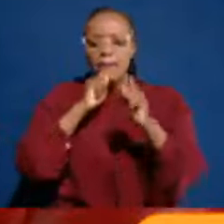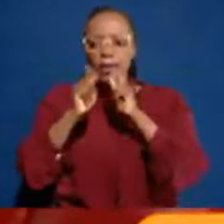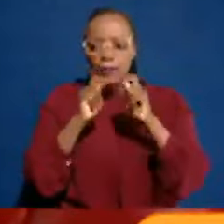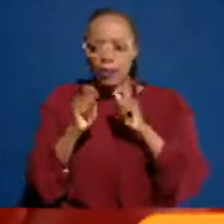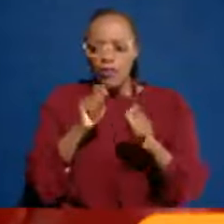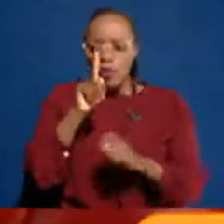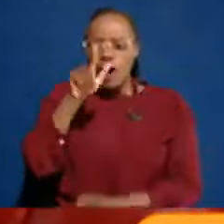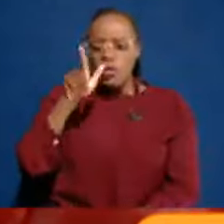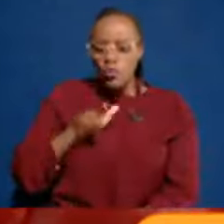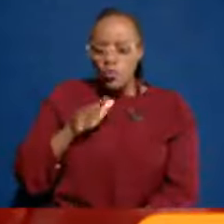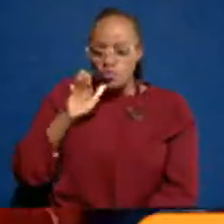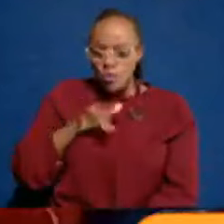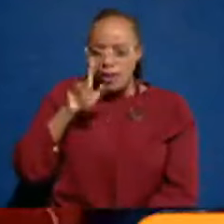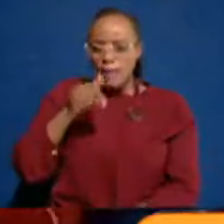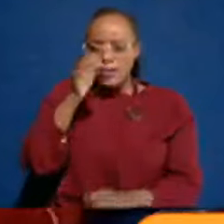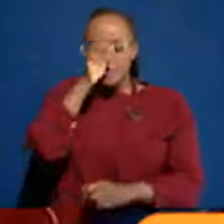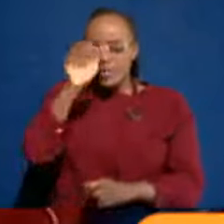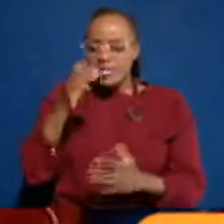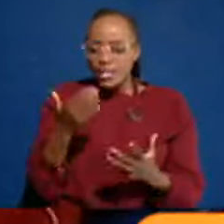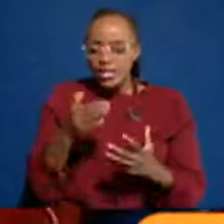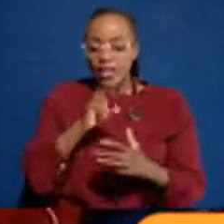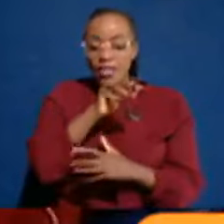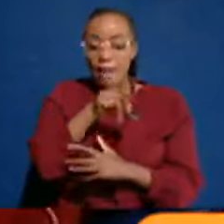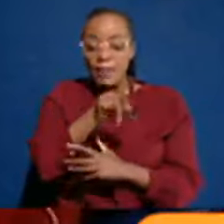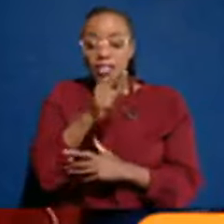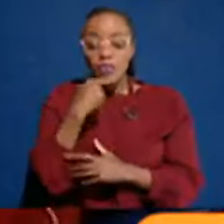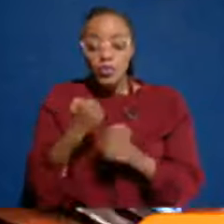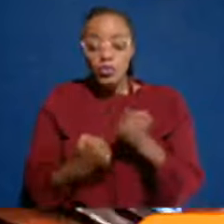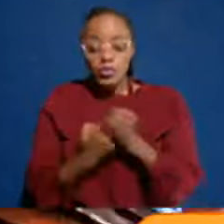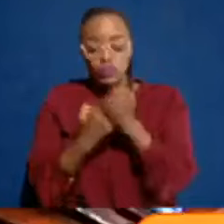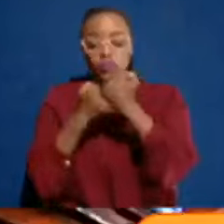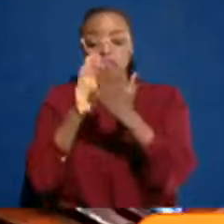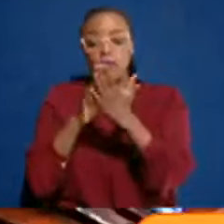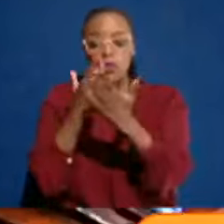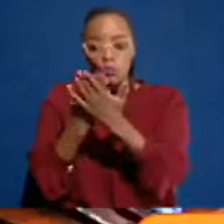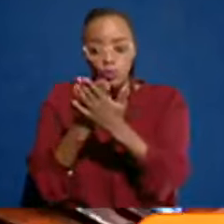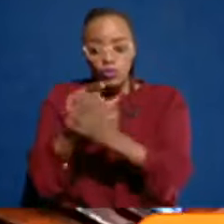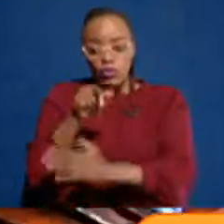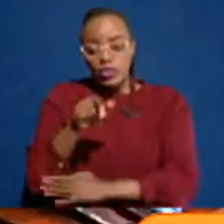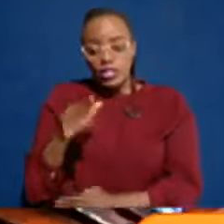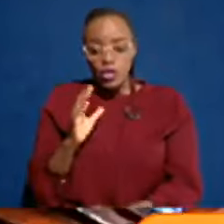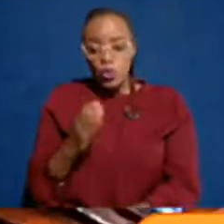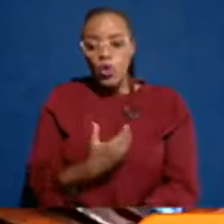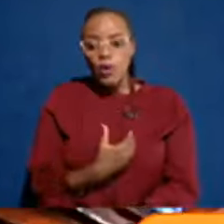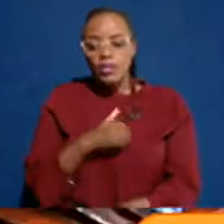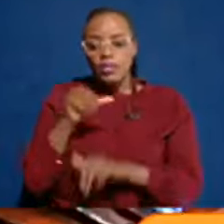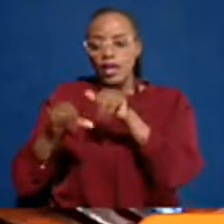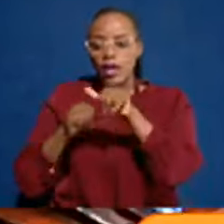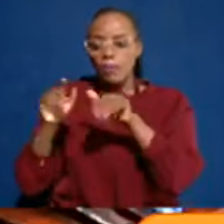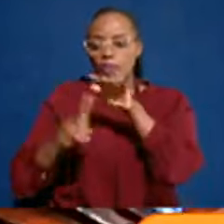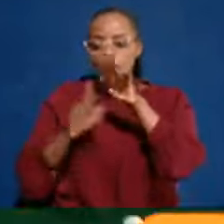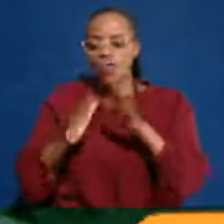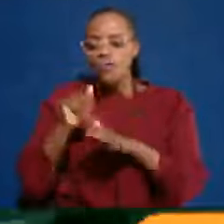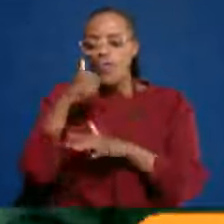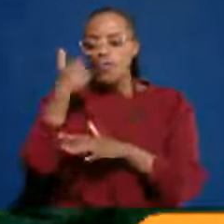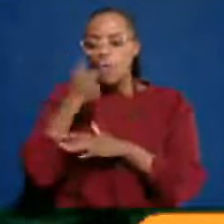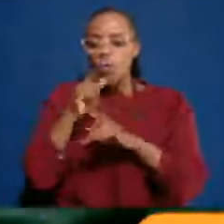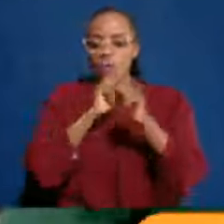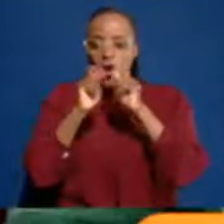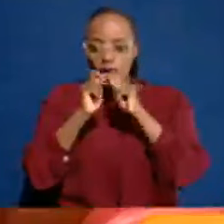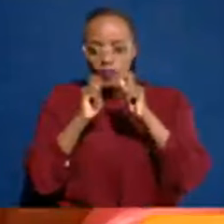some woman must be rejected? Aidha, wabunge hao waliunga mkono mapendekezo ya kamati hiyo kuwahusu mawaziri wengine wateule